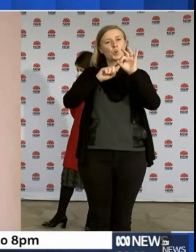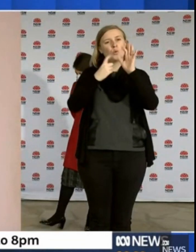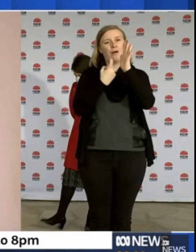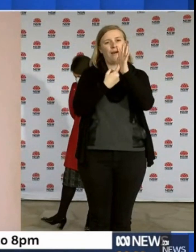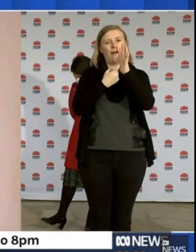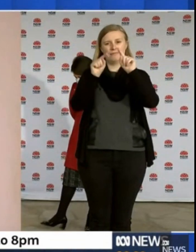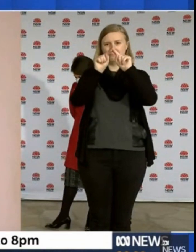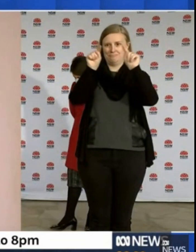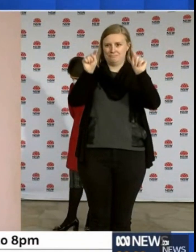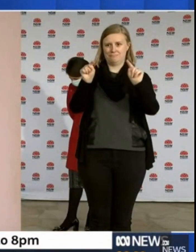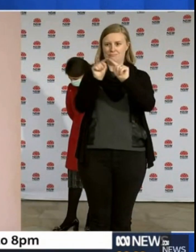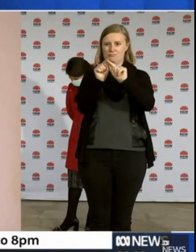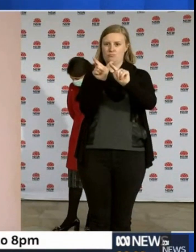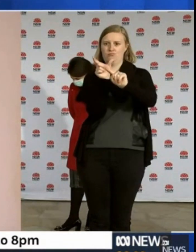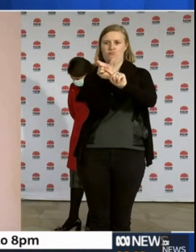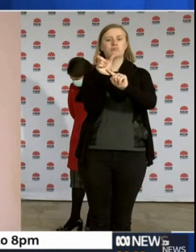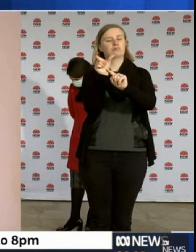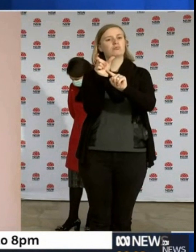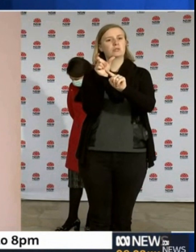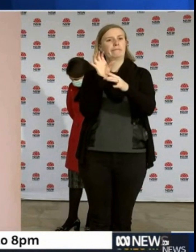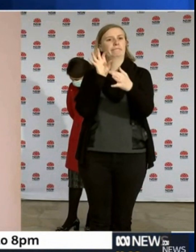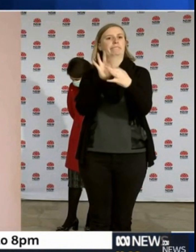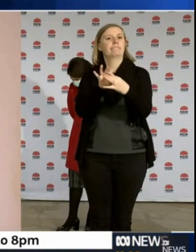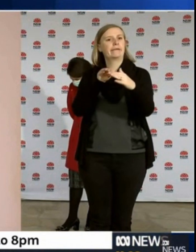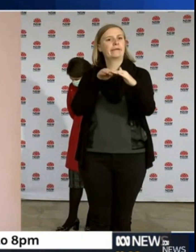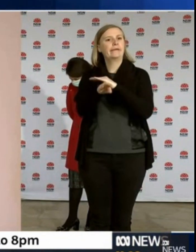have encountered is that some